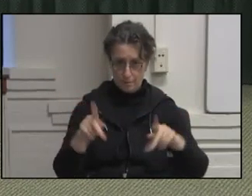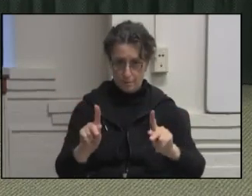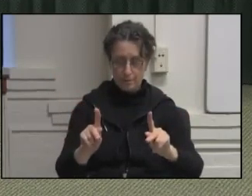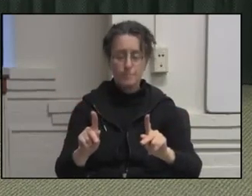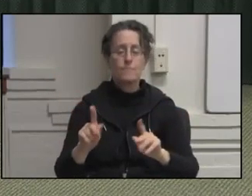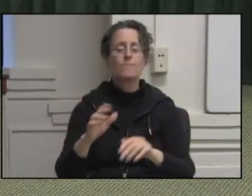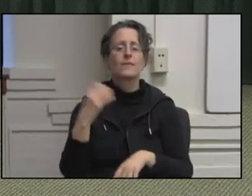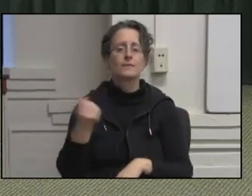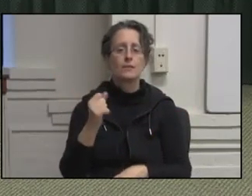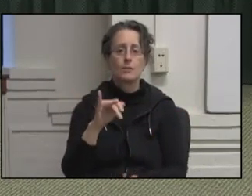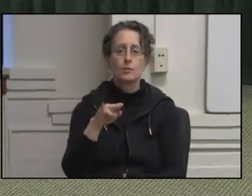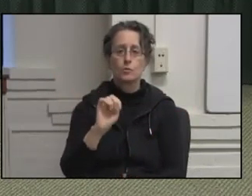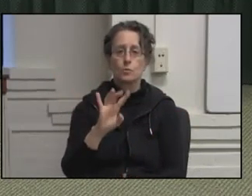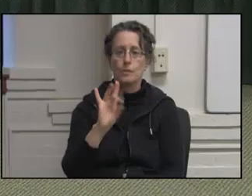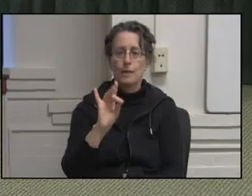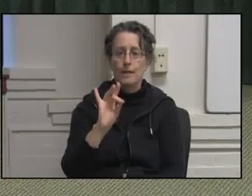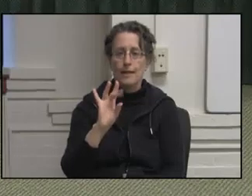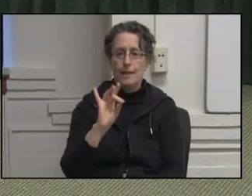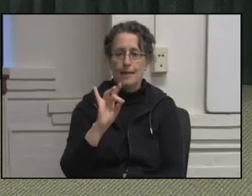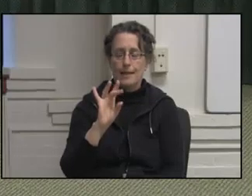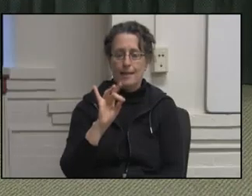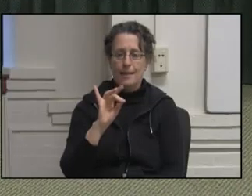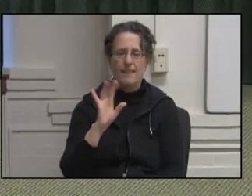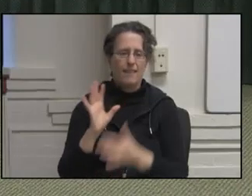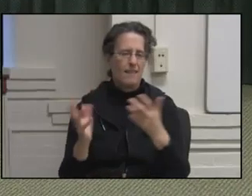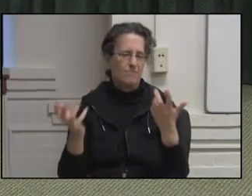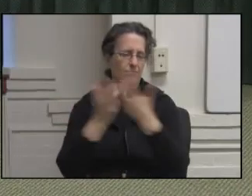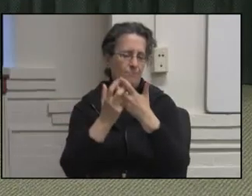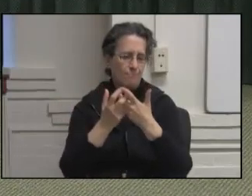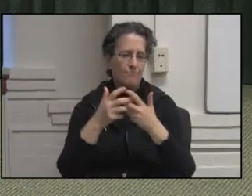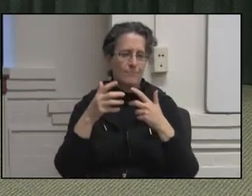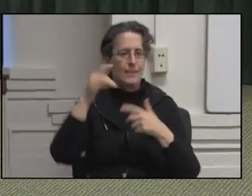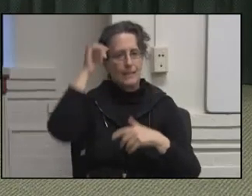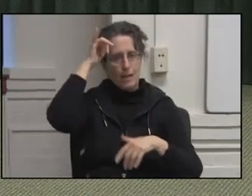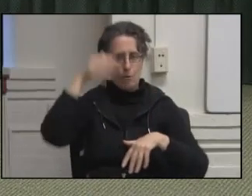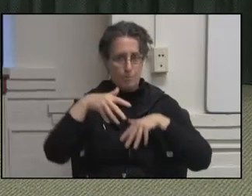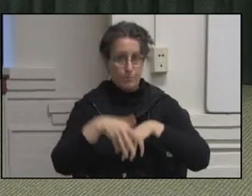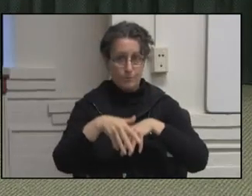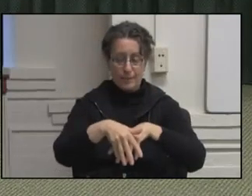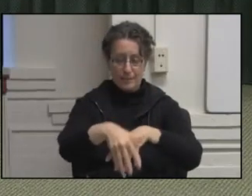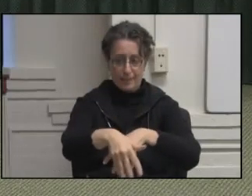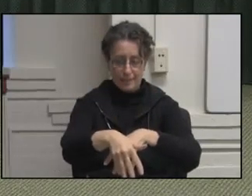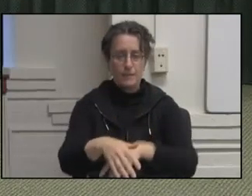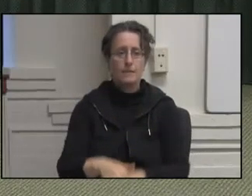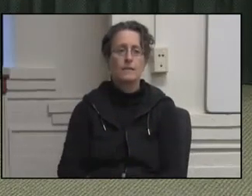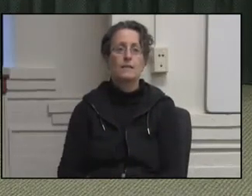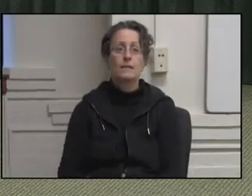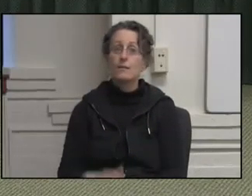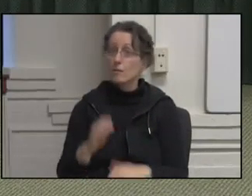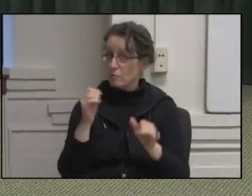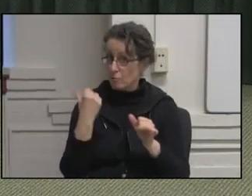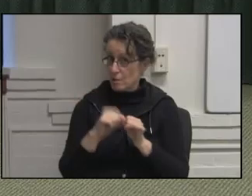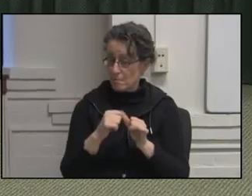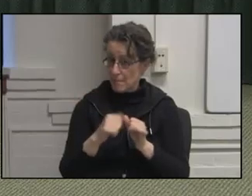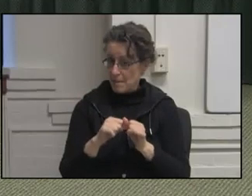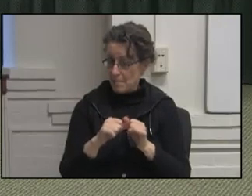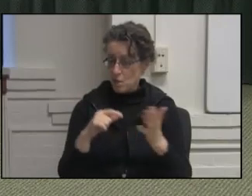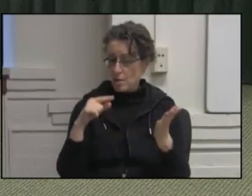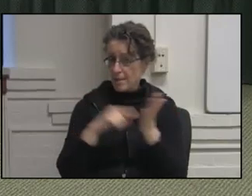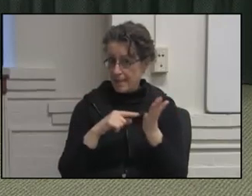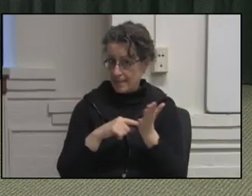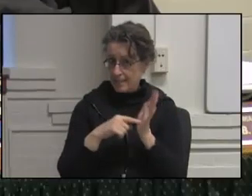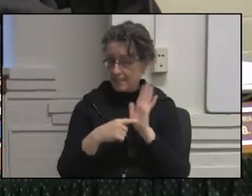for Saturday, June 8, in association with Strolling of the Heifers, and reminding members that this is as presented, which would